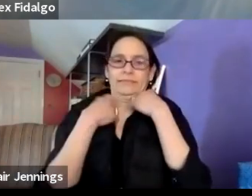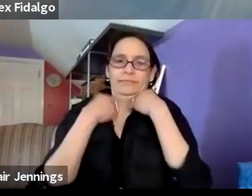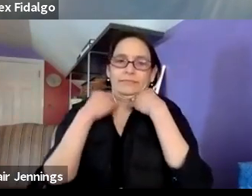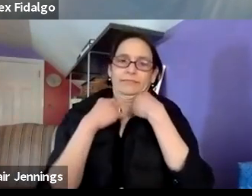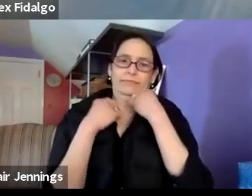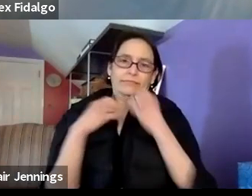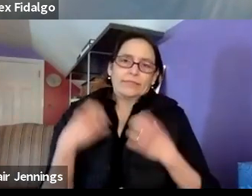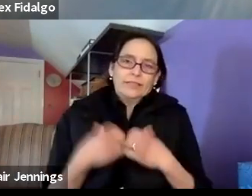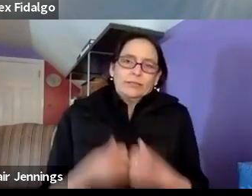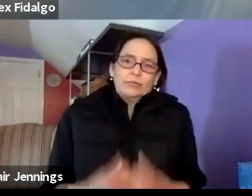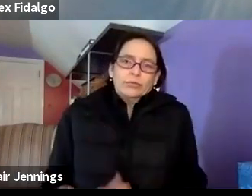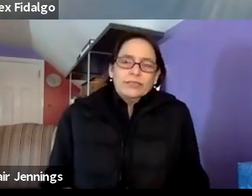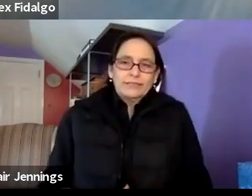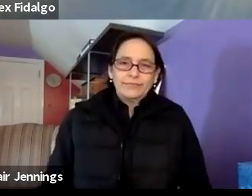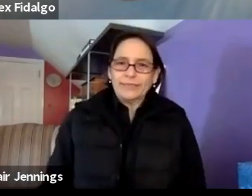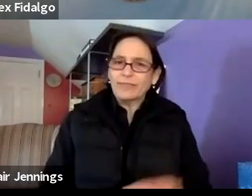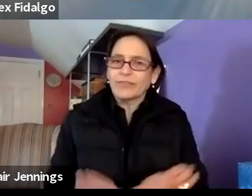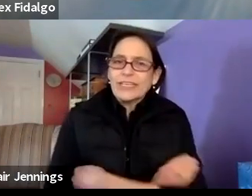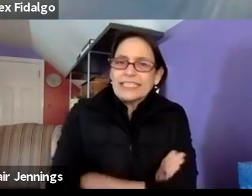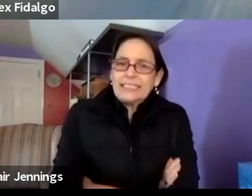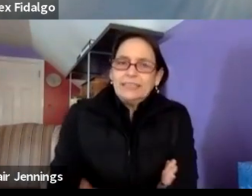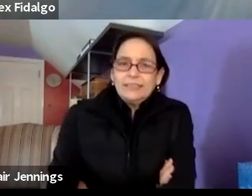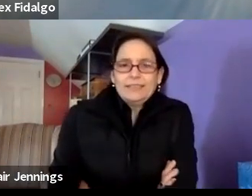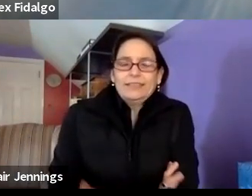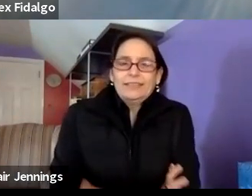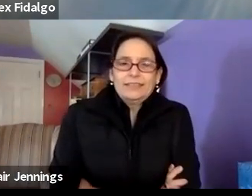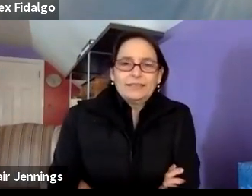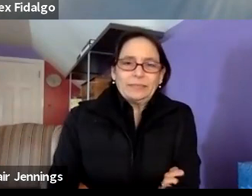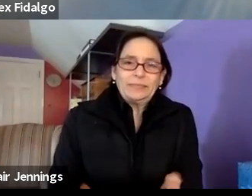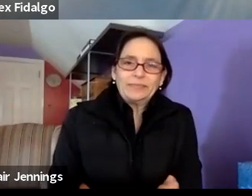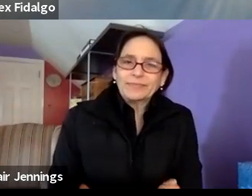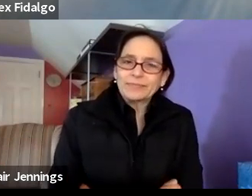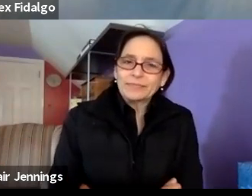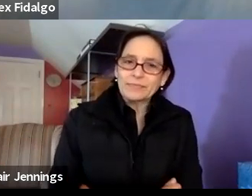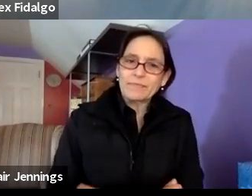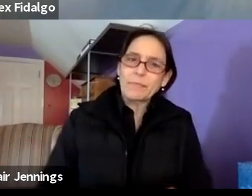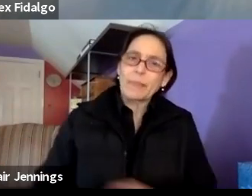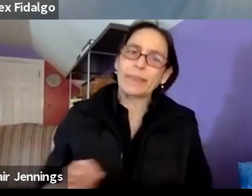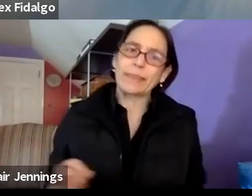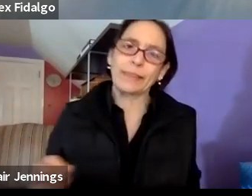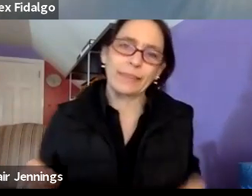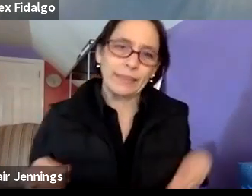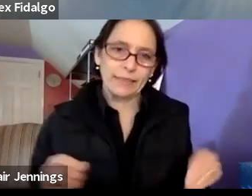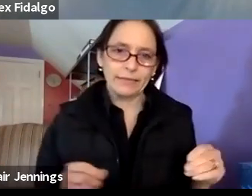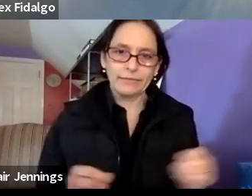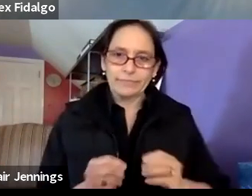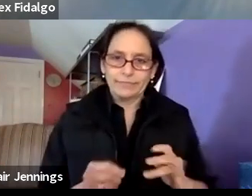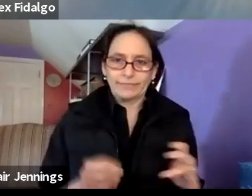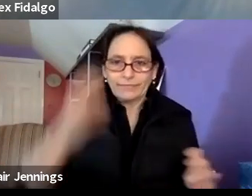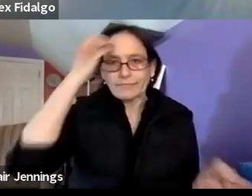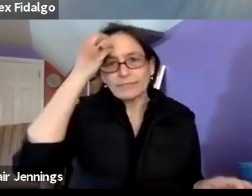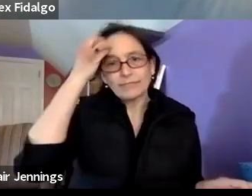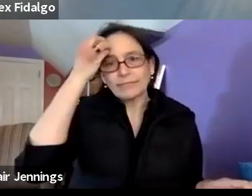It'll tell you. It'll tell you exactly what you need. Yeah, to but Marion, where are you,